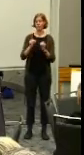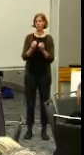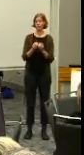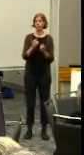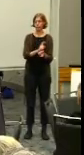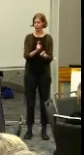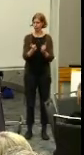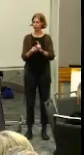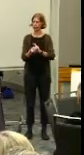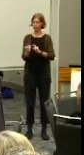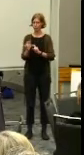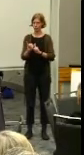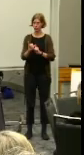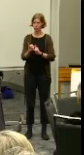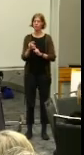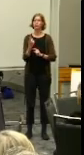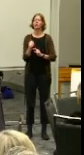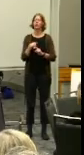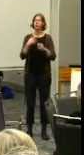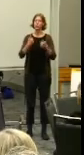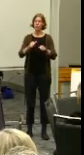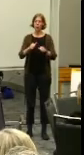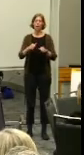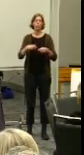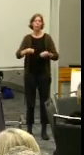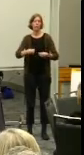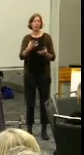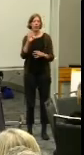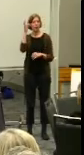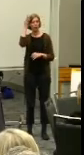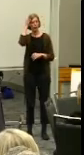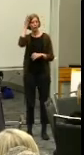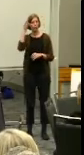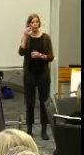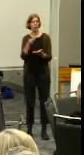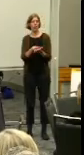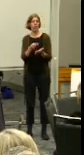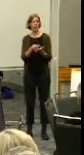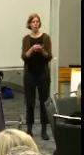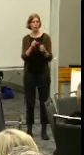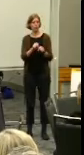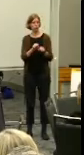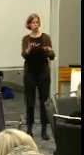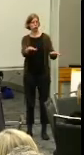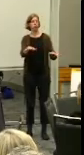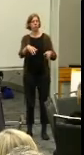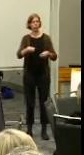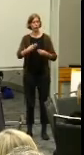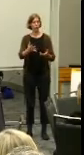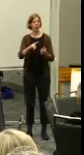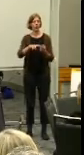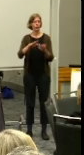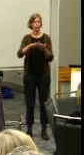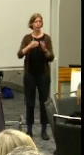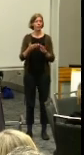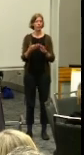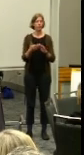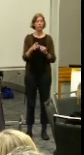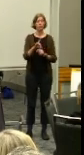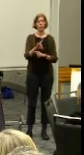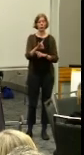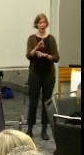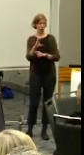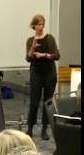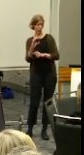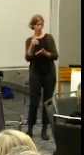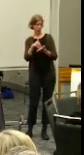get federal funding out into the community. So we put about $800,000, $900,000 of funds into the small businesses along the